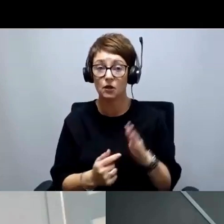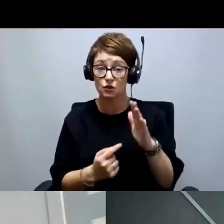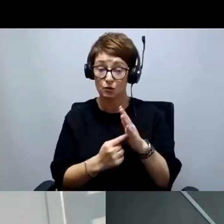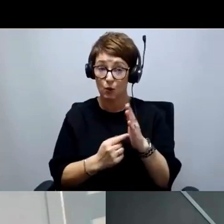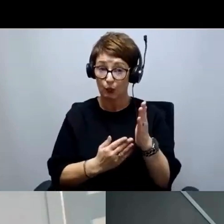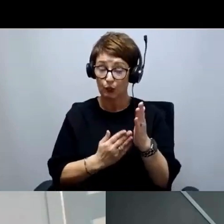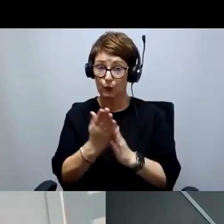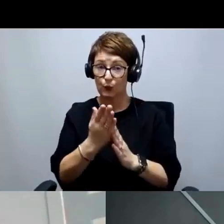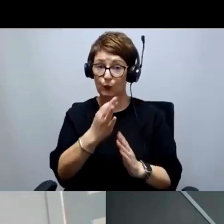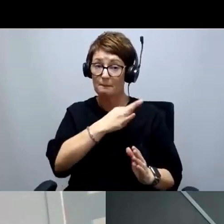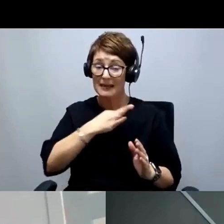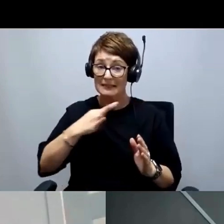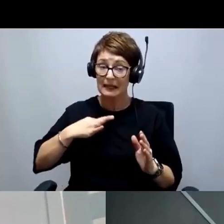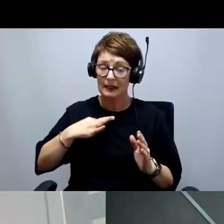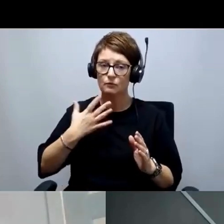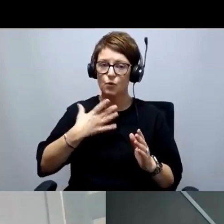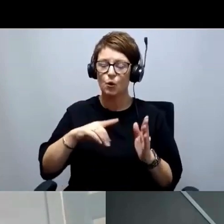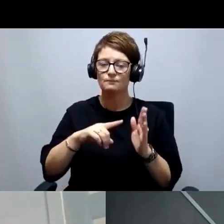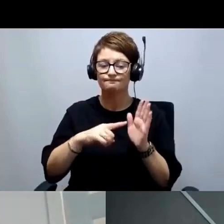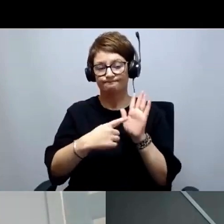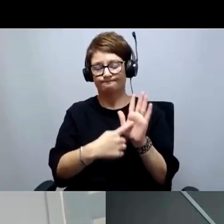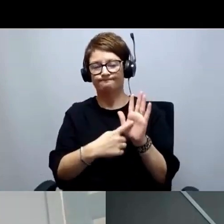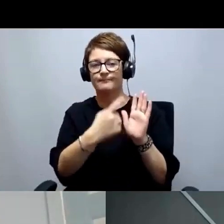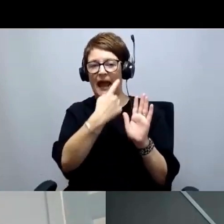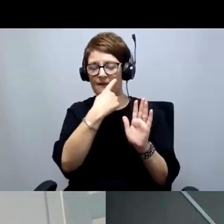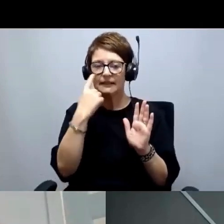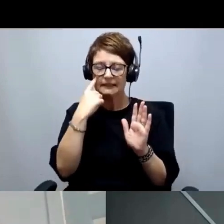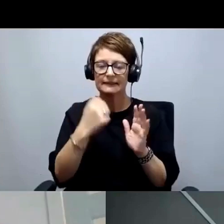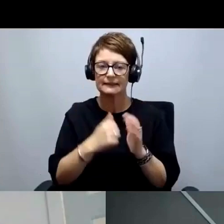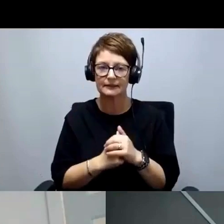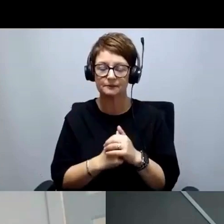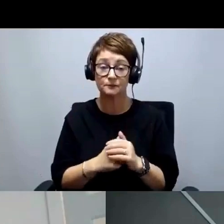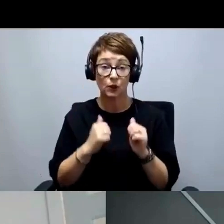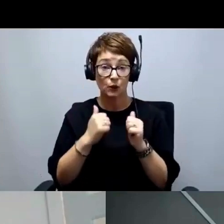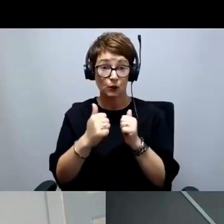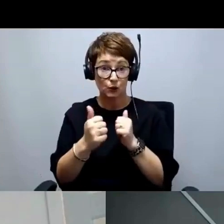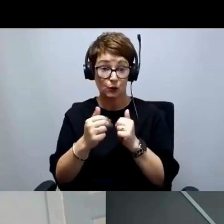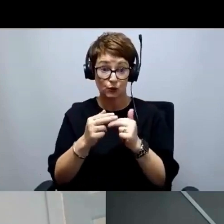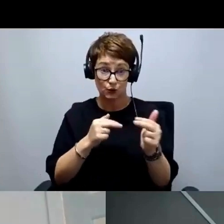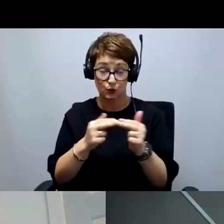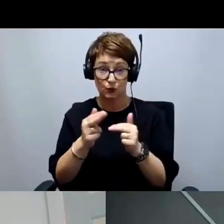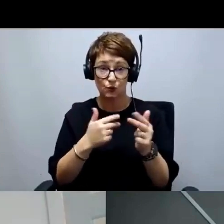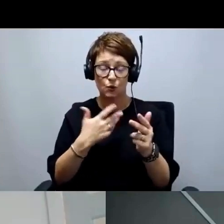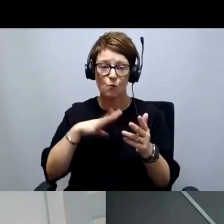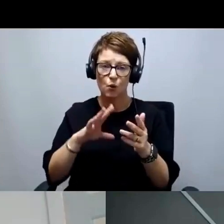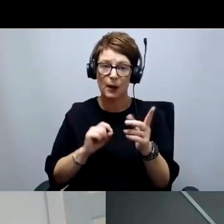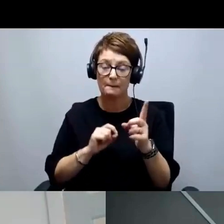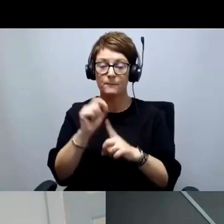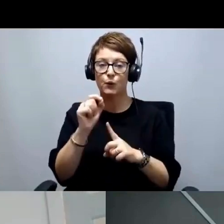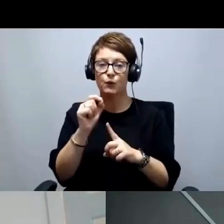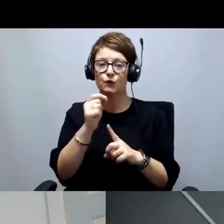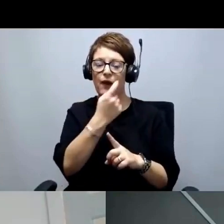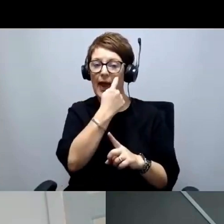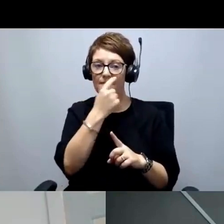we do things based on what evidence shows us. And the good news is that there are efforts underway to improve the evidence base there, with,